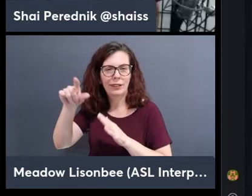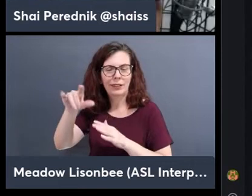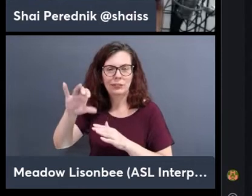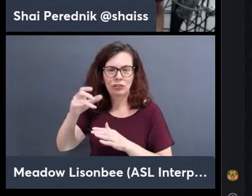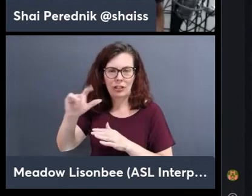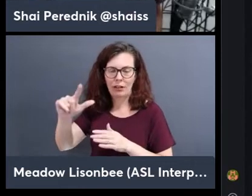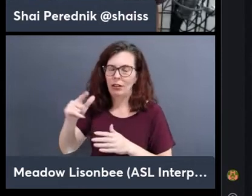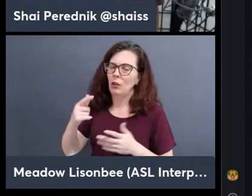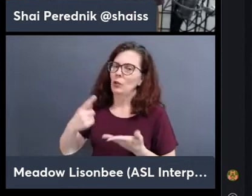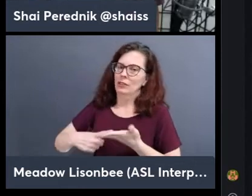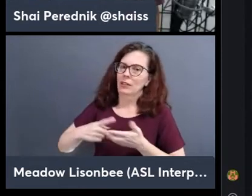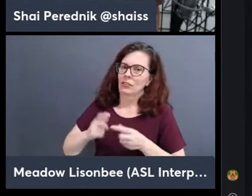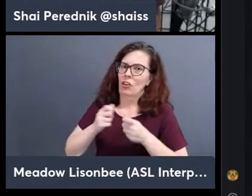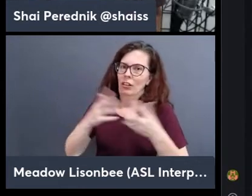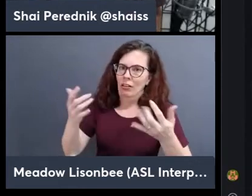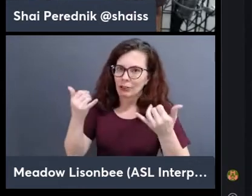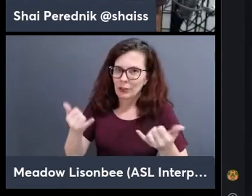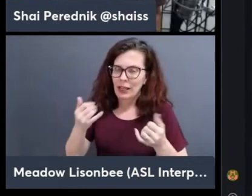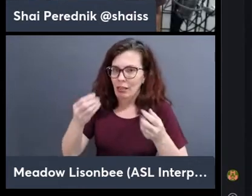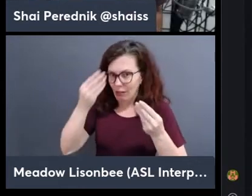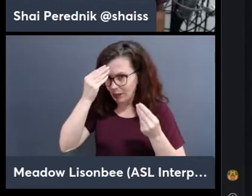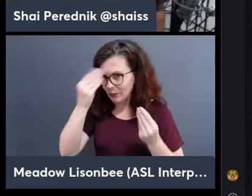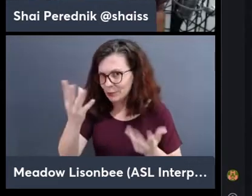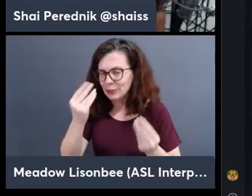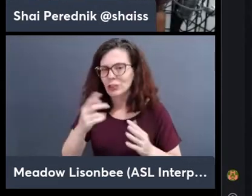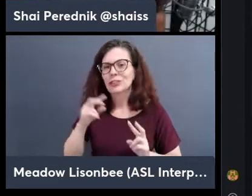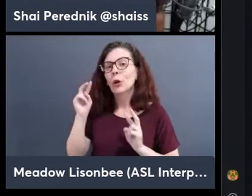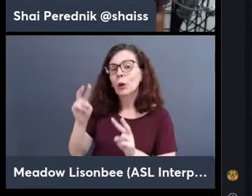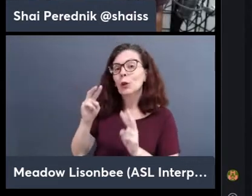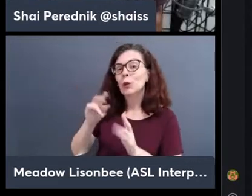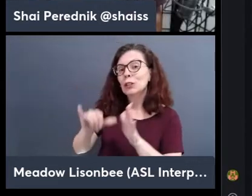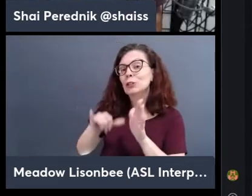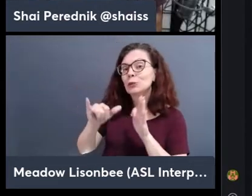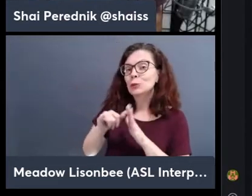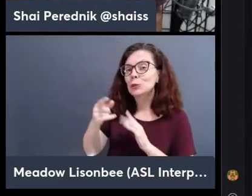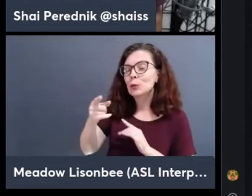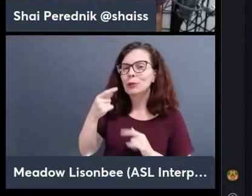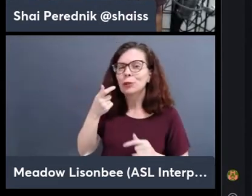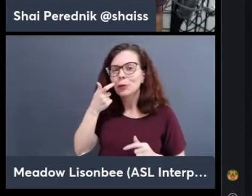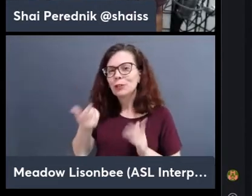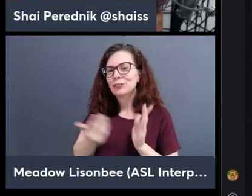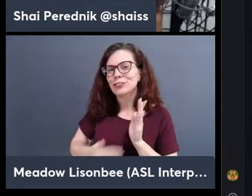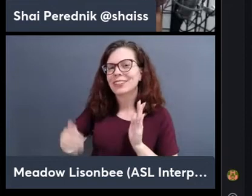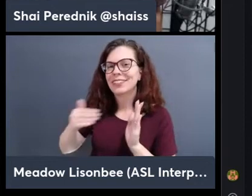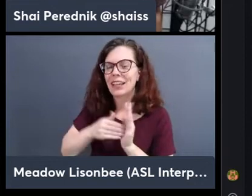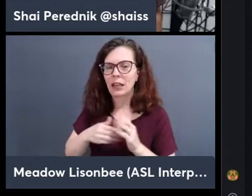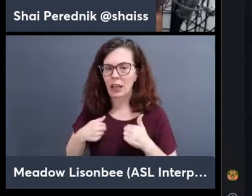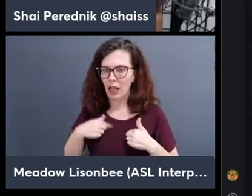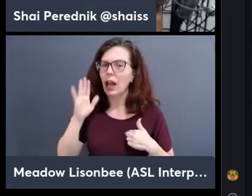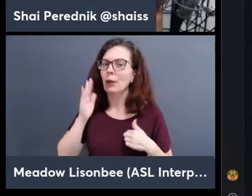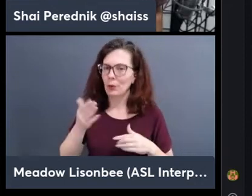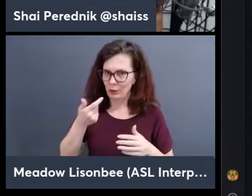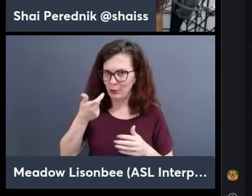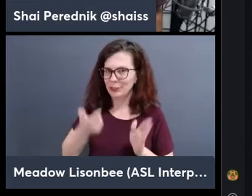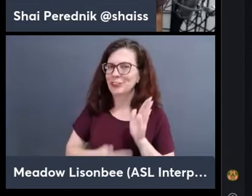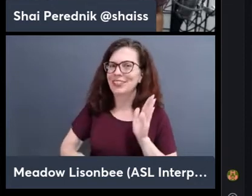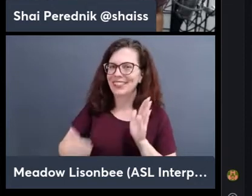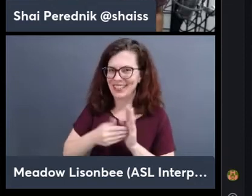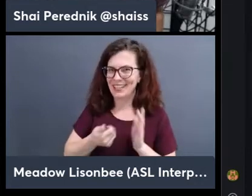information today, so definitely look out for it on YouTube so you can rewatch it. I know I will be rewatching it.